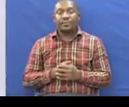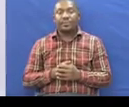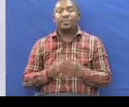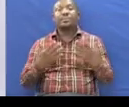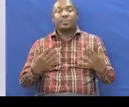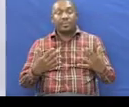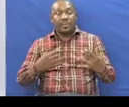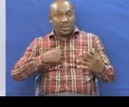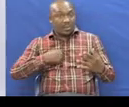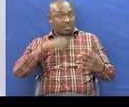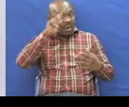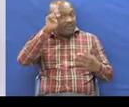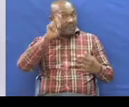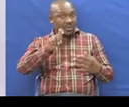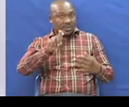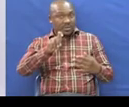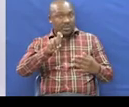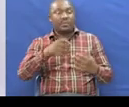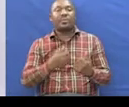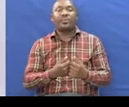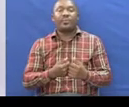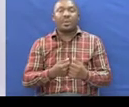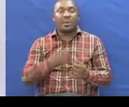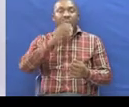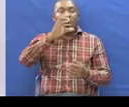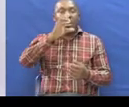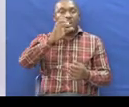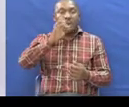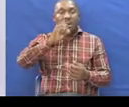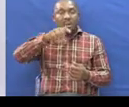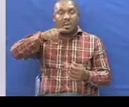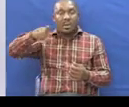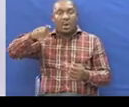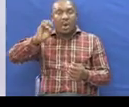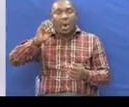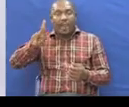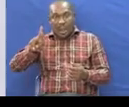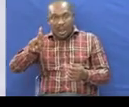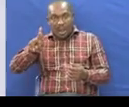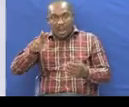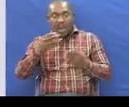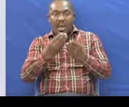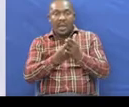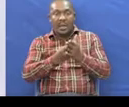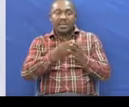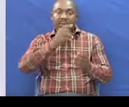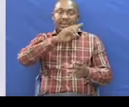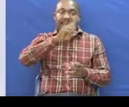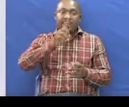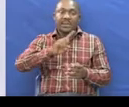My first question is, are copper and zinc transition element? This is the first